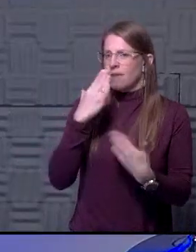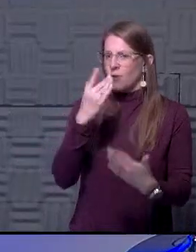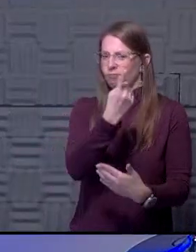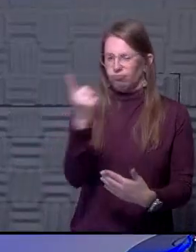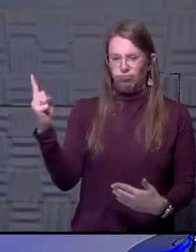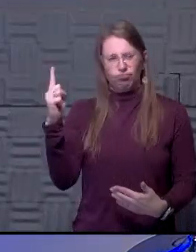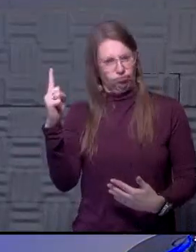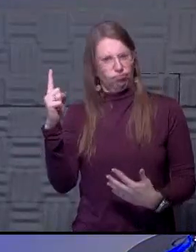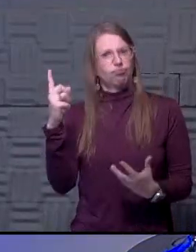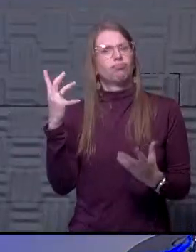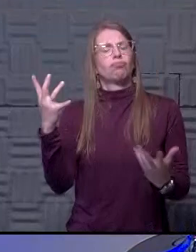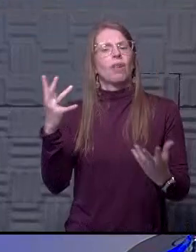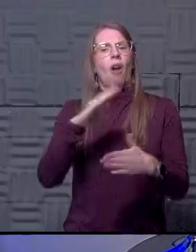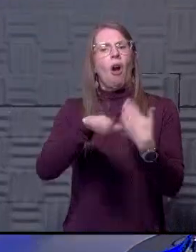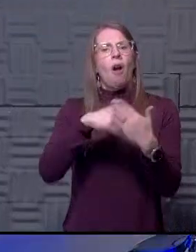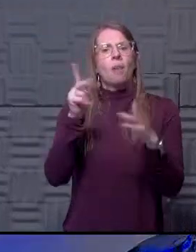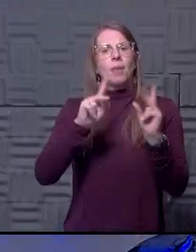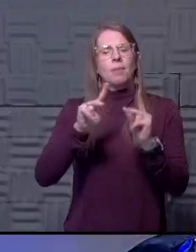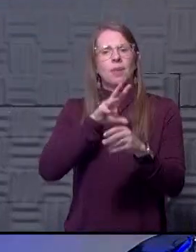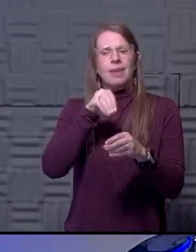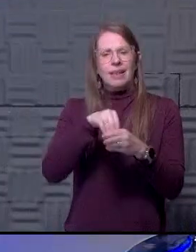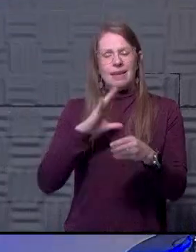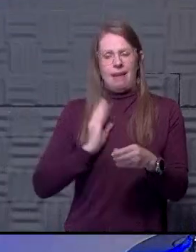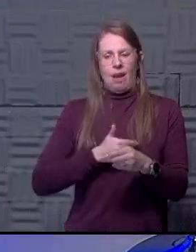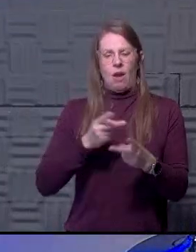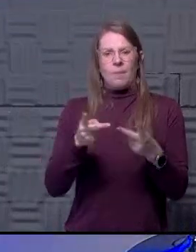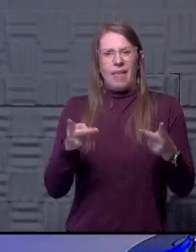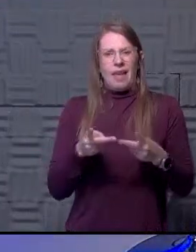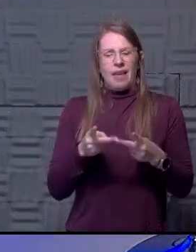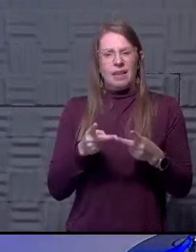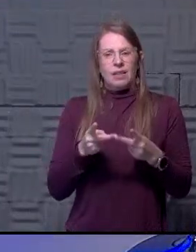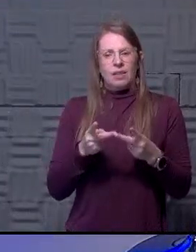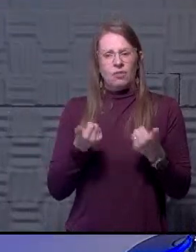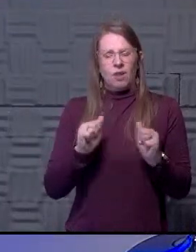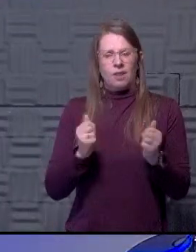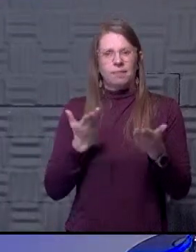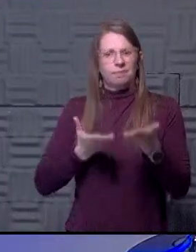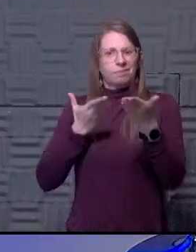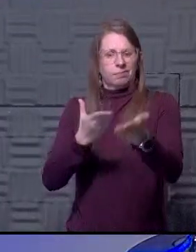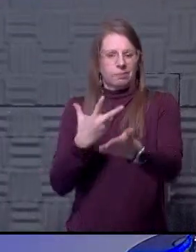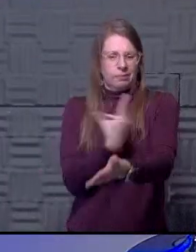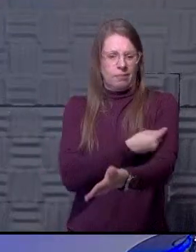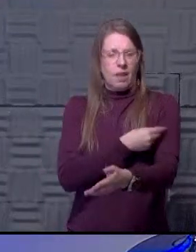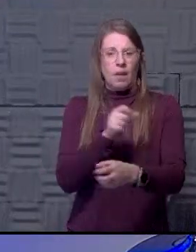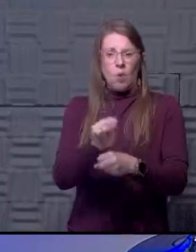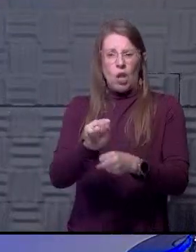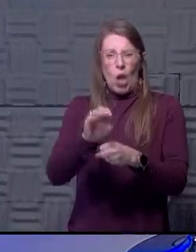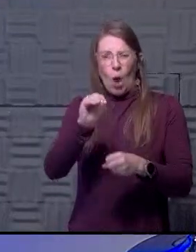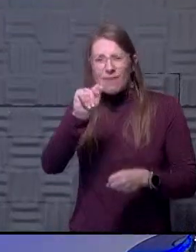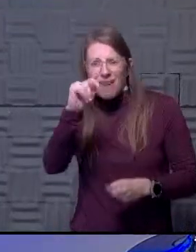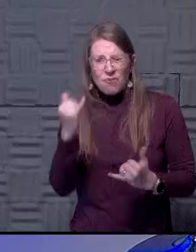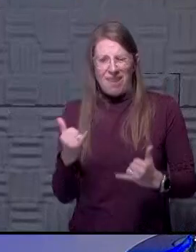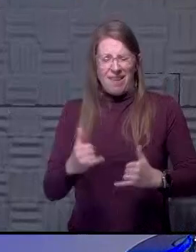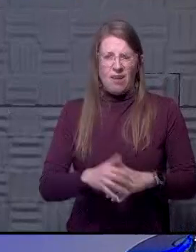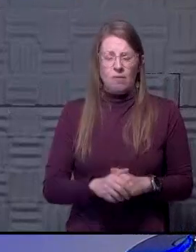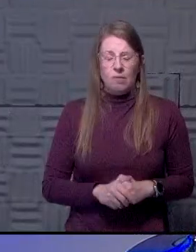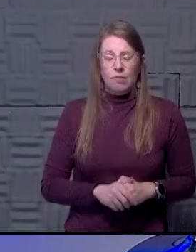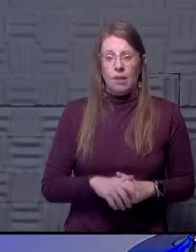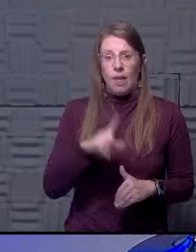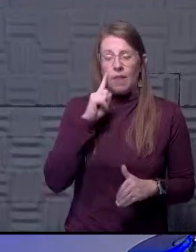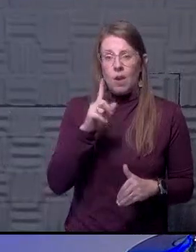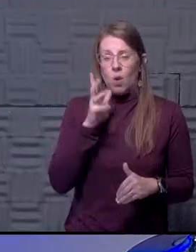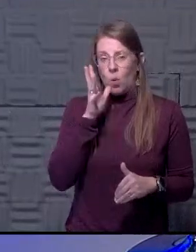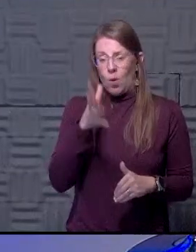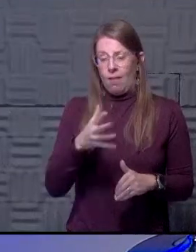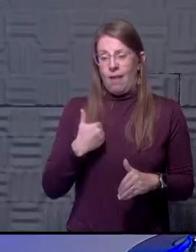and all the people who are in our place working hard to deliver vaccination. These guys are working overtime right now. I think we're going to have some pretty